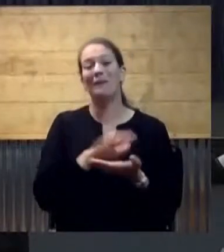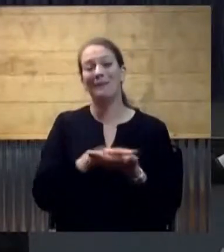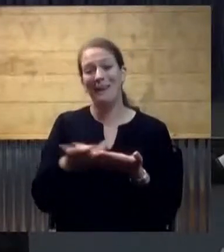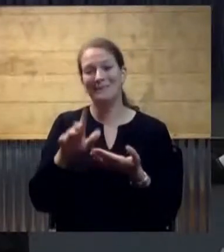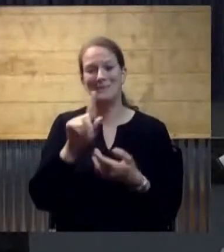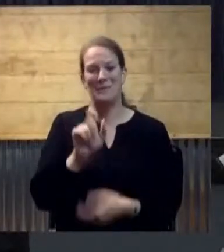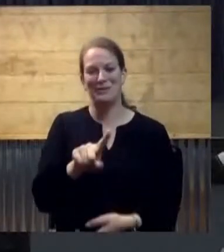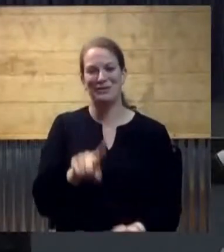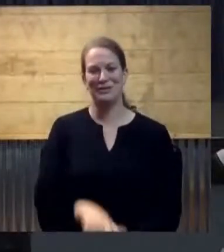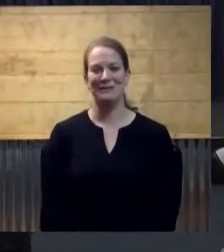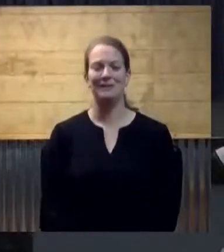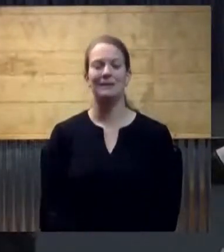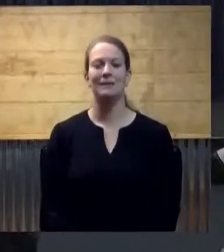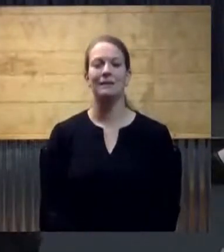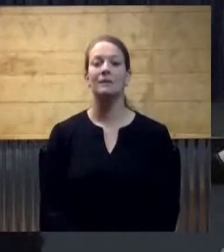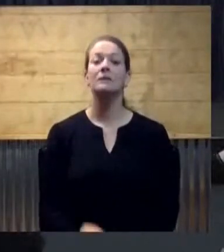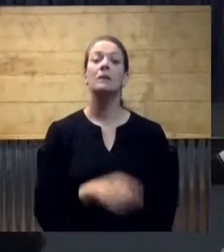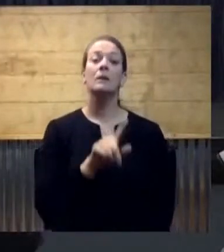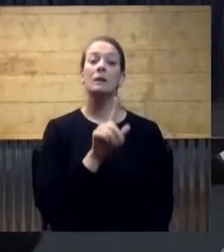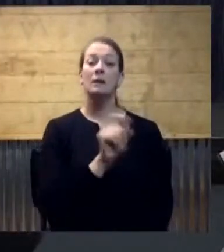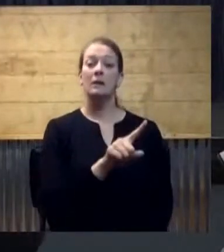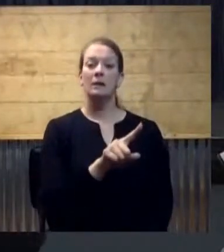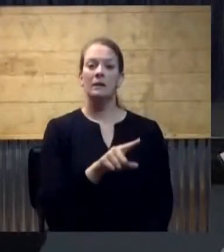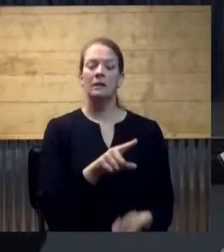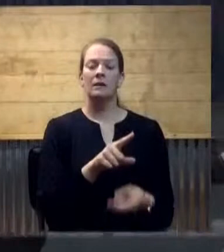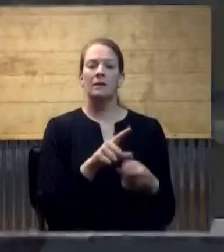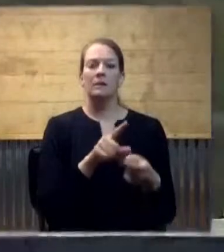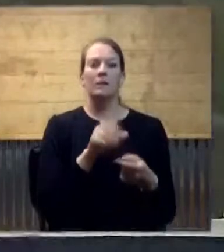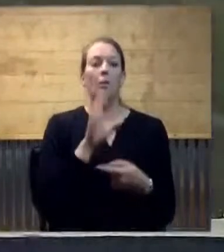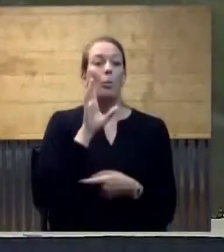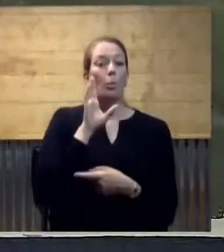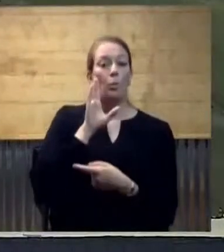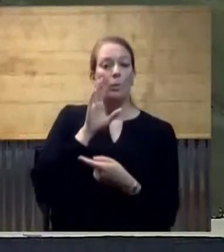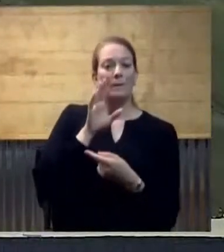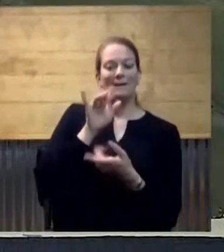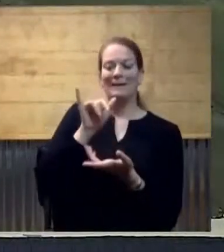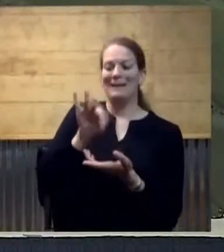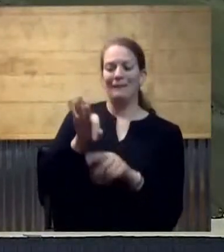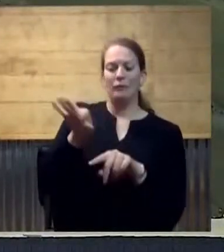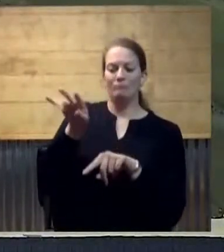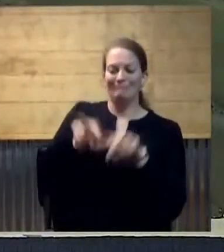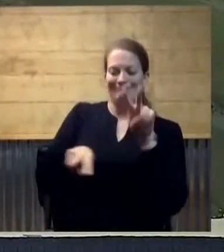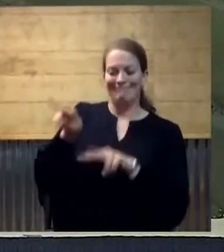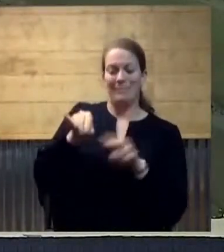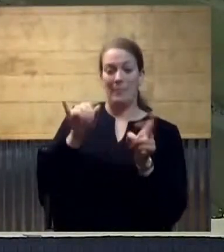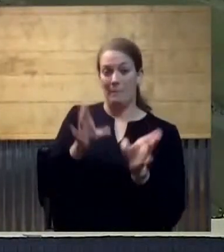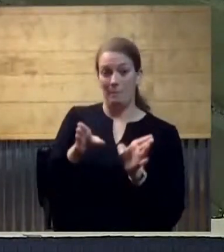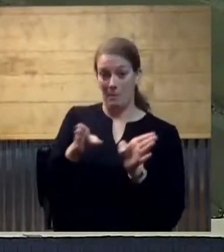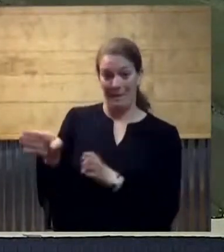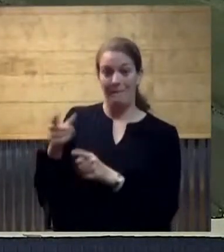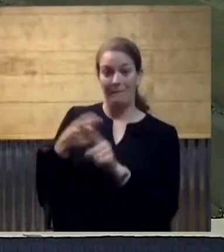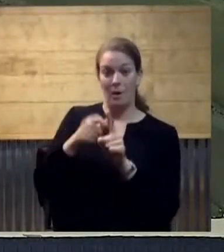on today's data, does the New York City plan work? You are not deciding today.